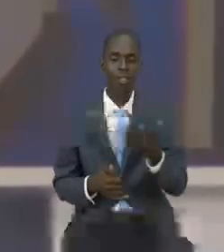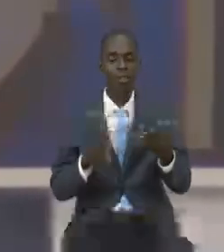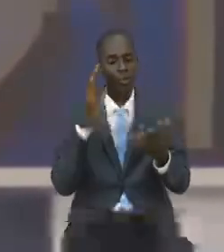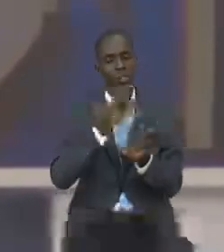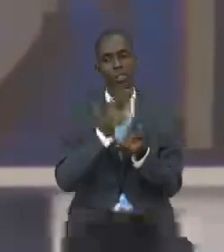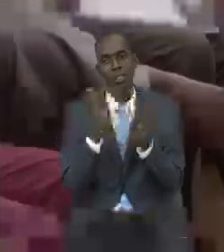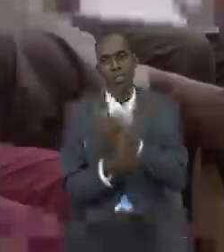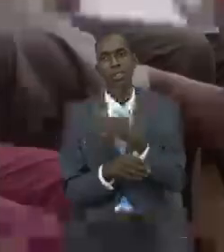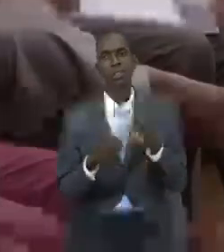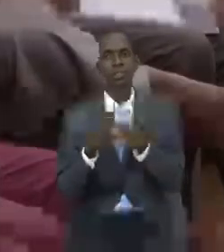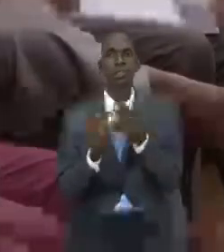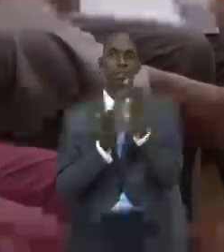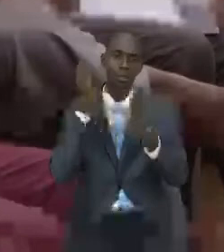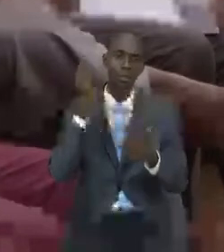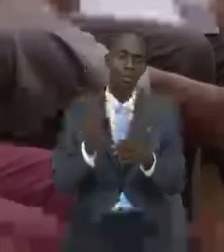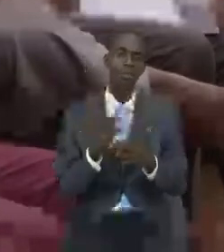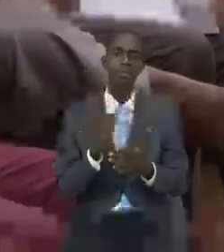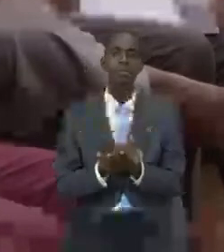change.